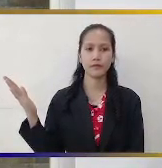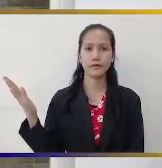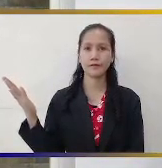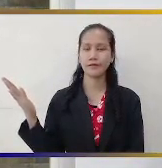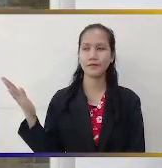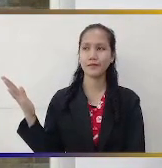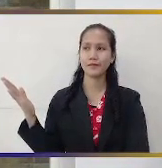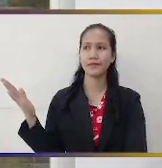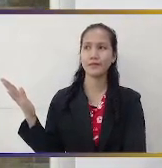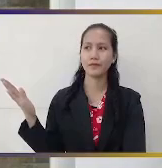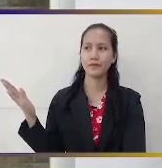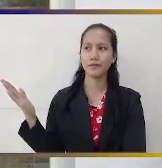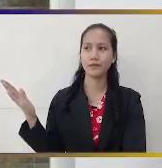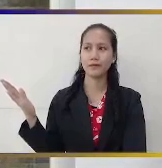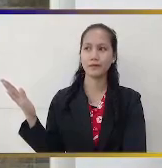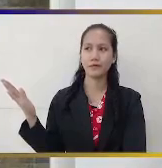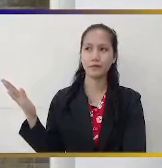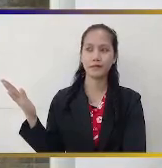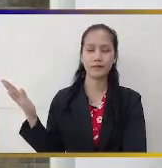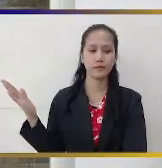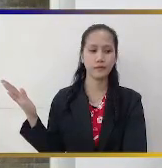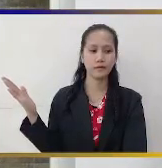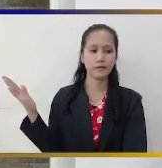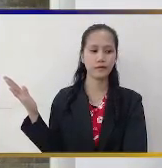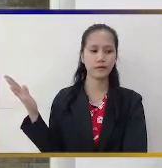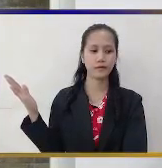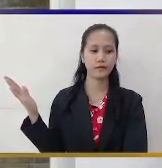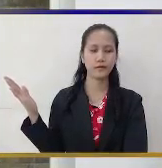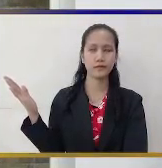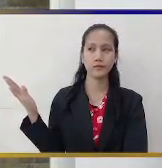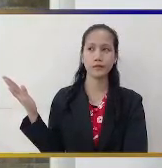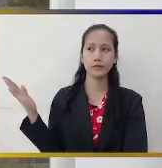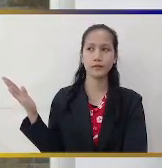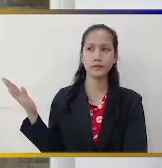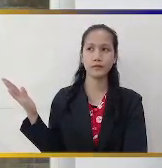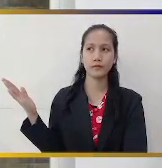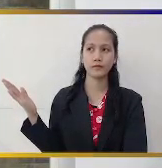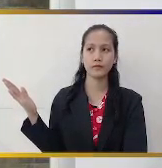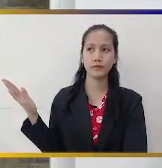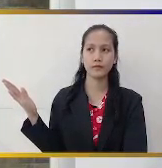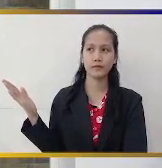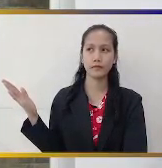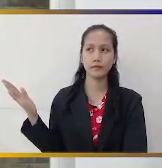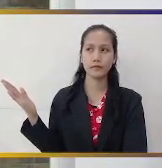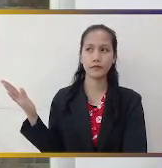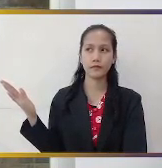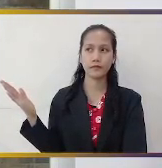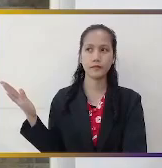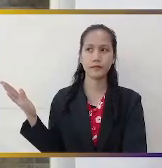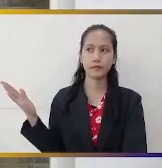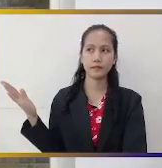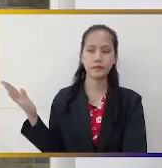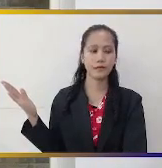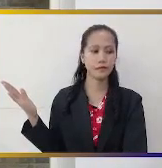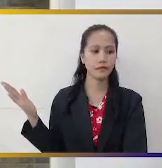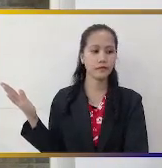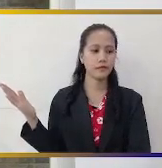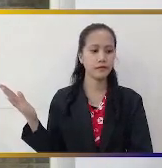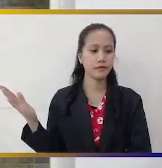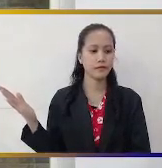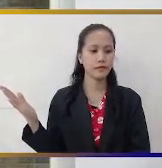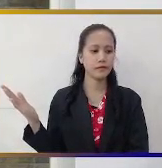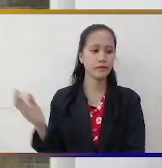if one died for all, that's Jesus Christ, then, as a result, the